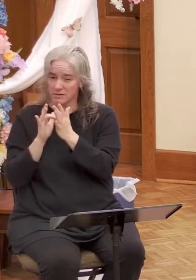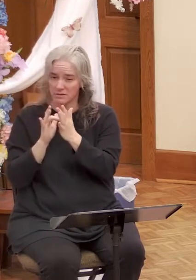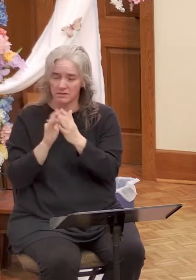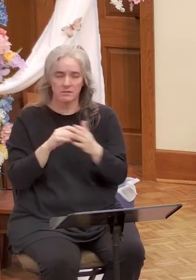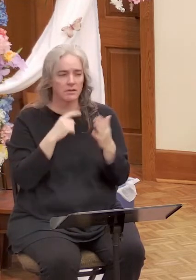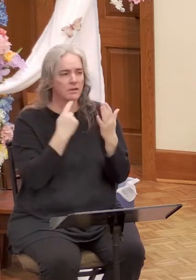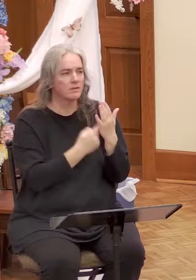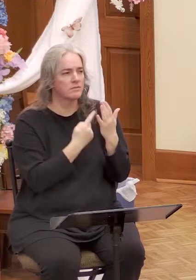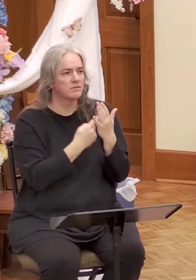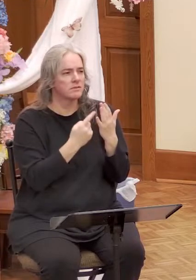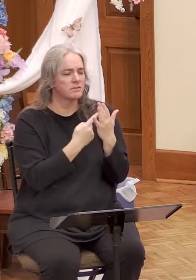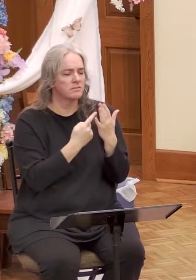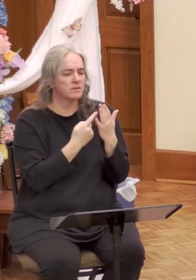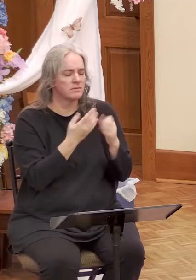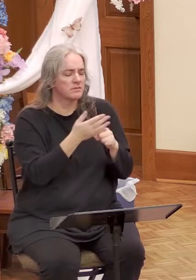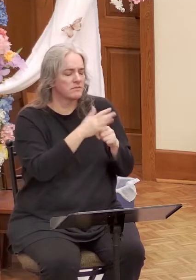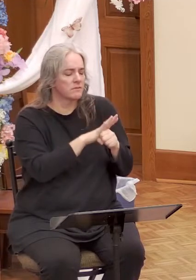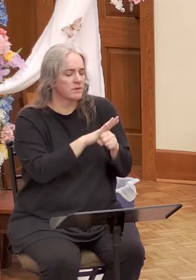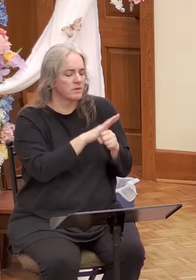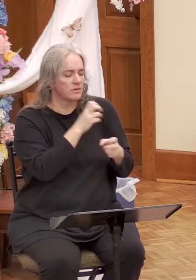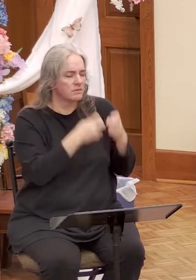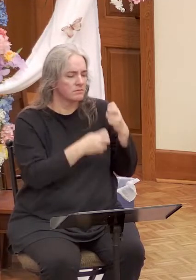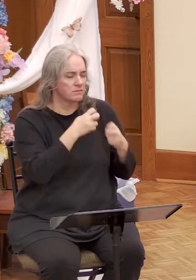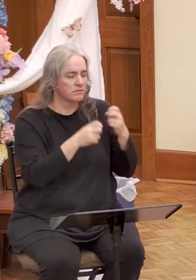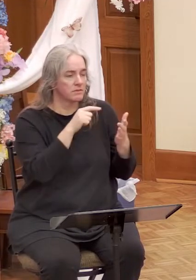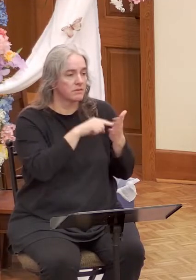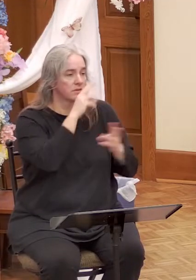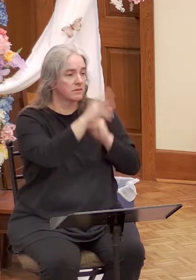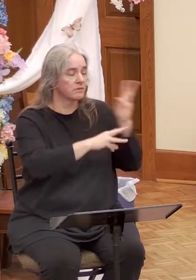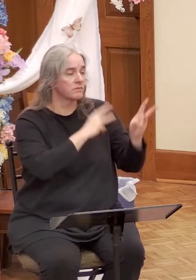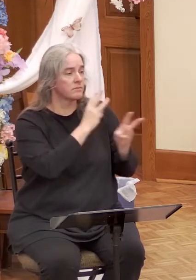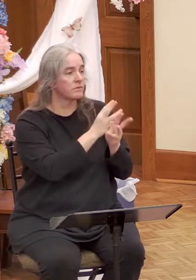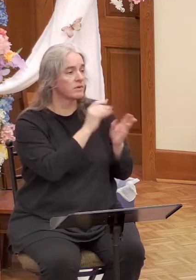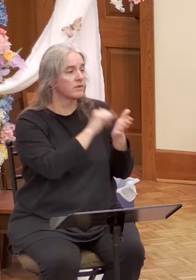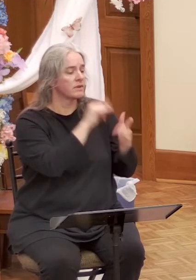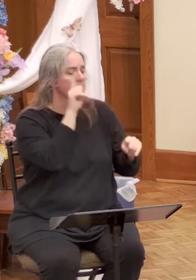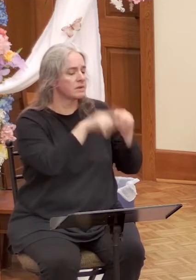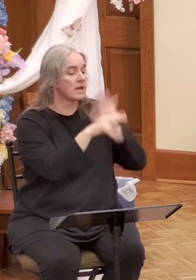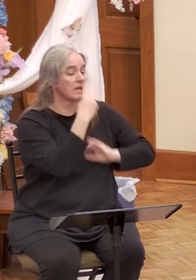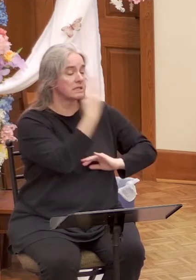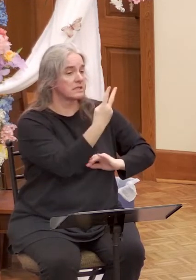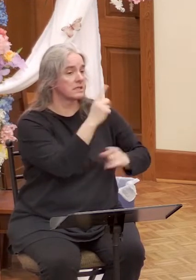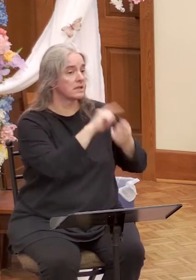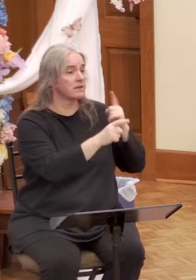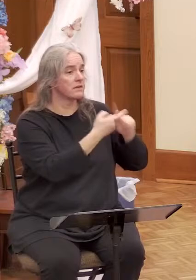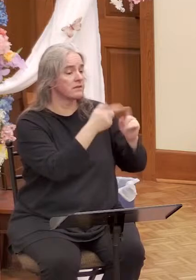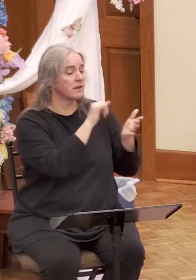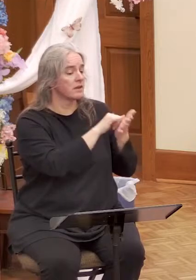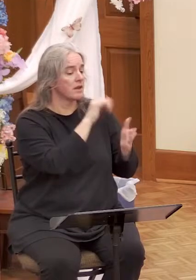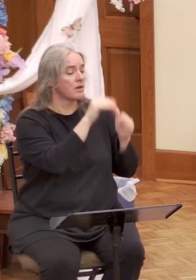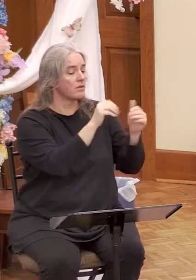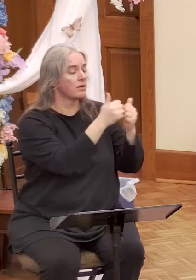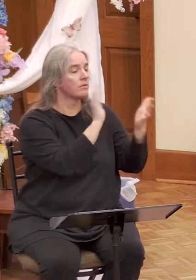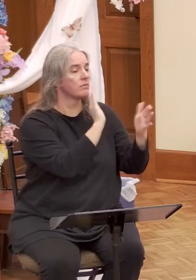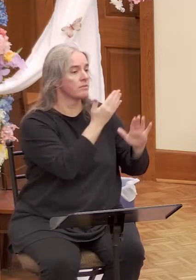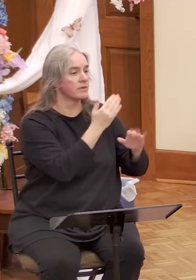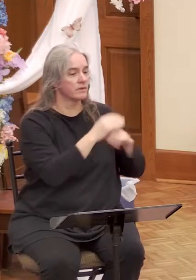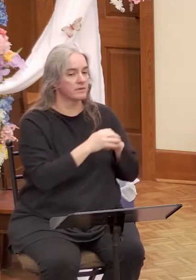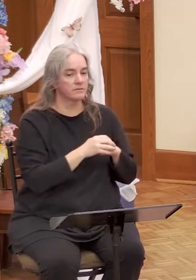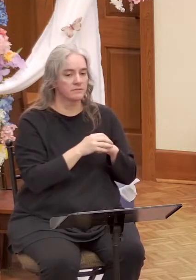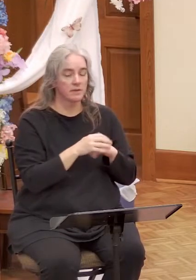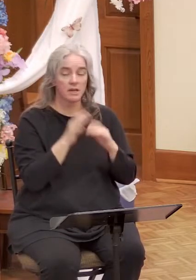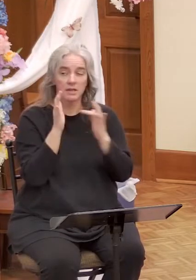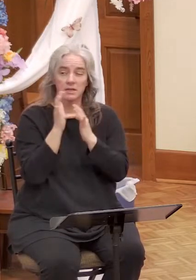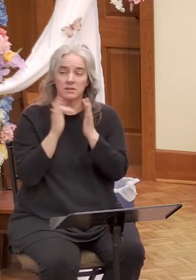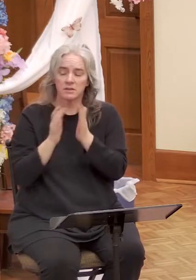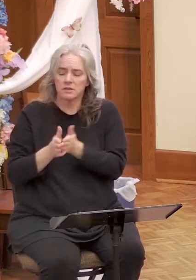overwhelmed with the struggles of this world that we can't see the companion that walks alongside us. Jesus asked them